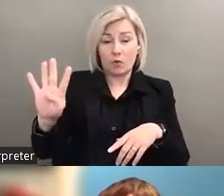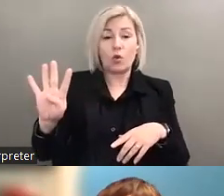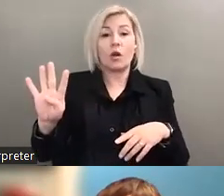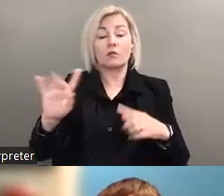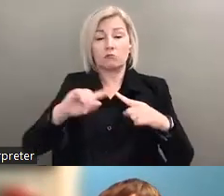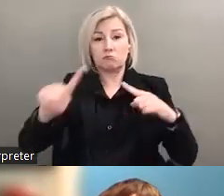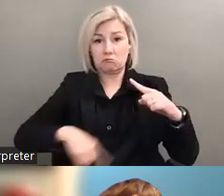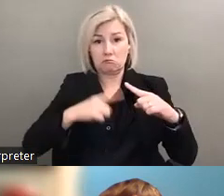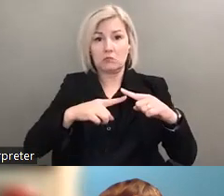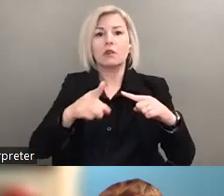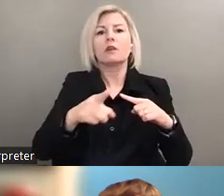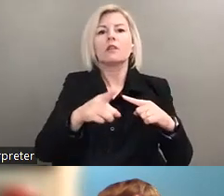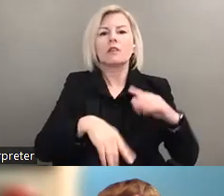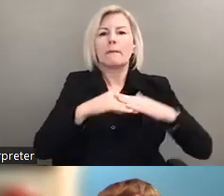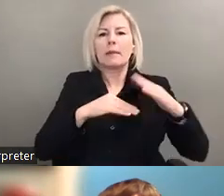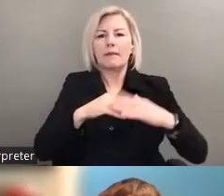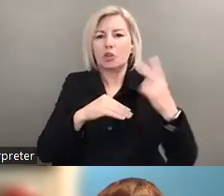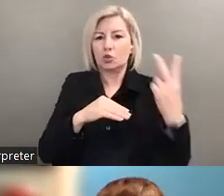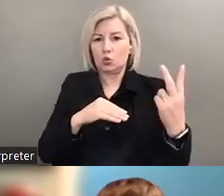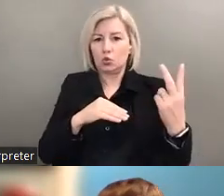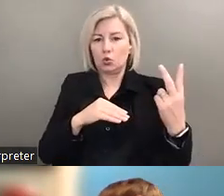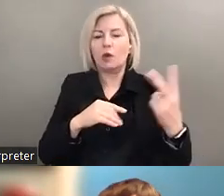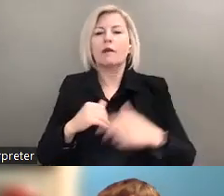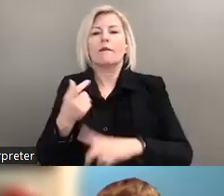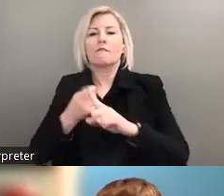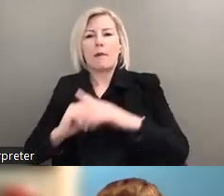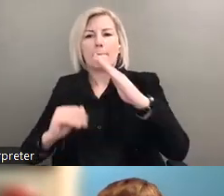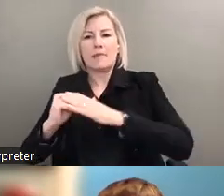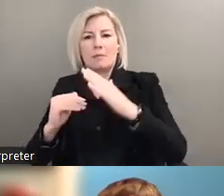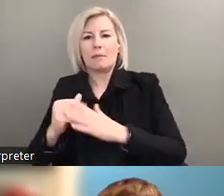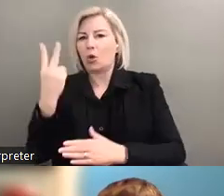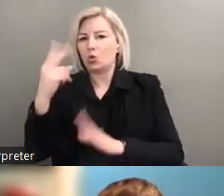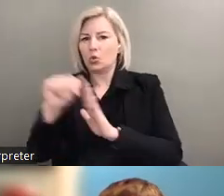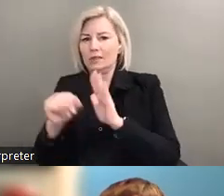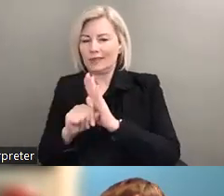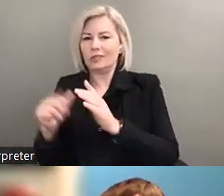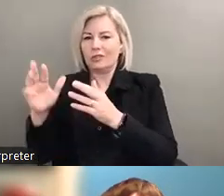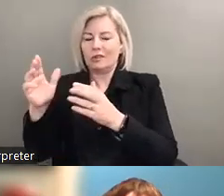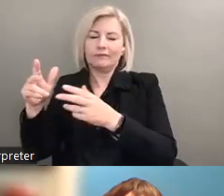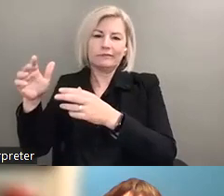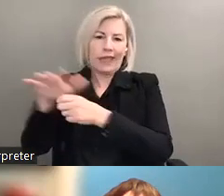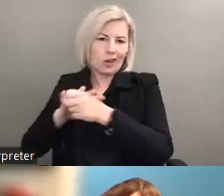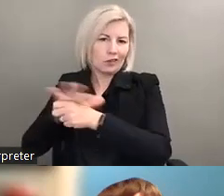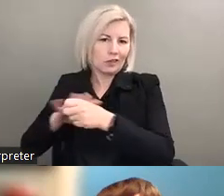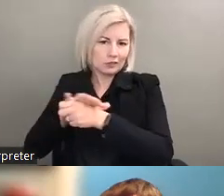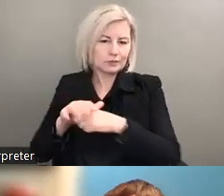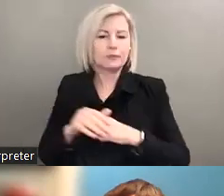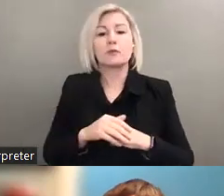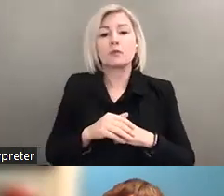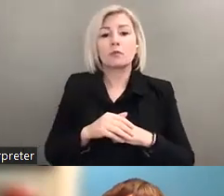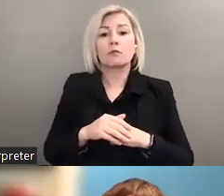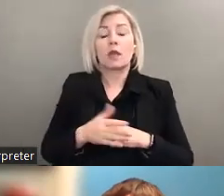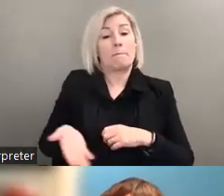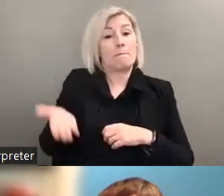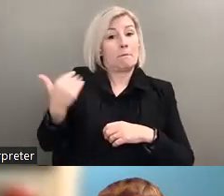minimum of 2 presenting partners from a minimum of 2 states or jurisdictions in the region. In previous